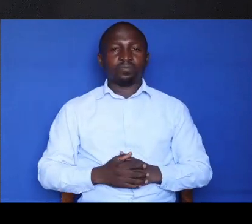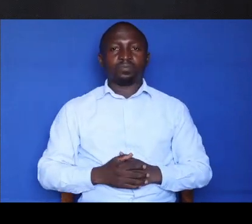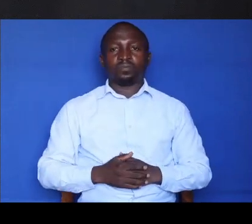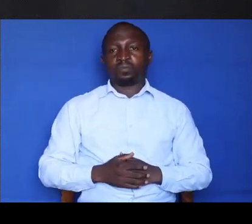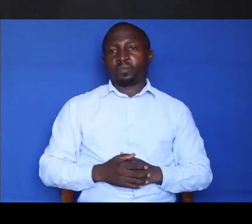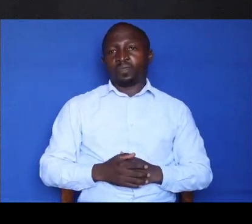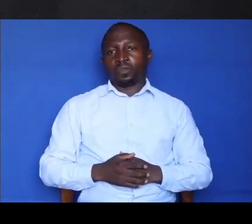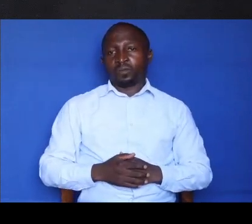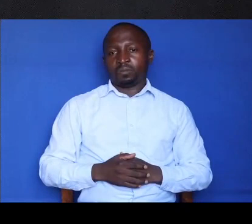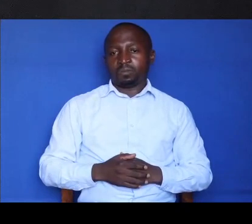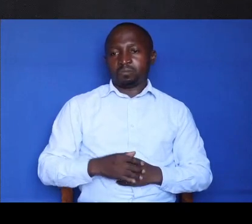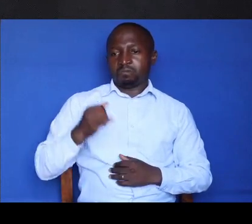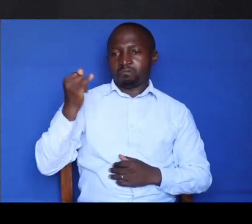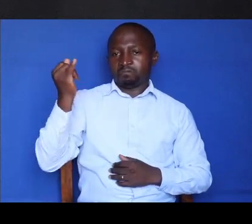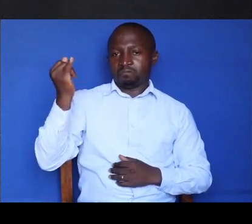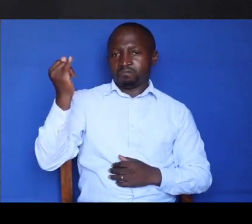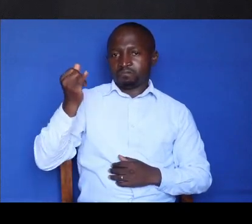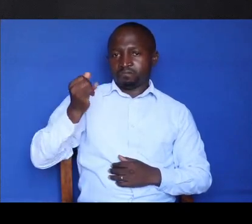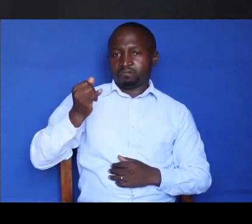considerable diagram.